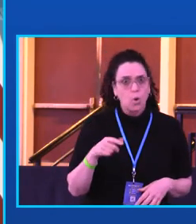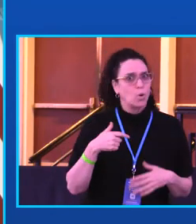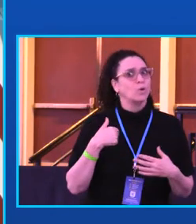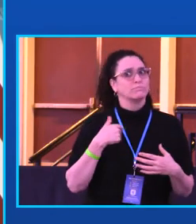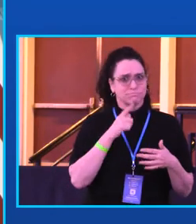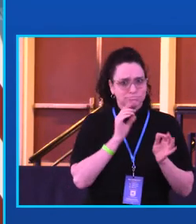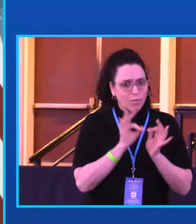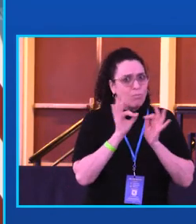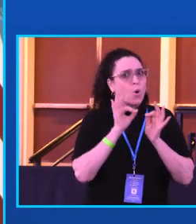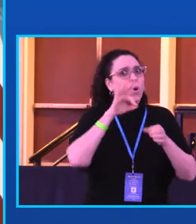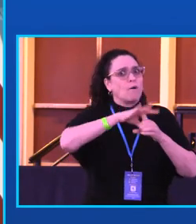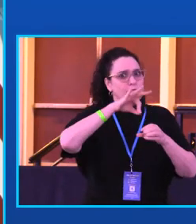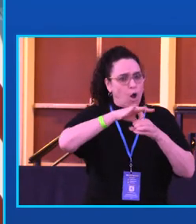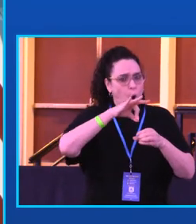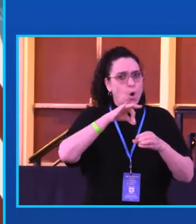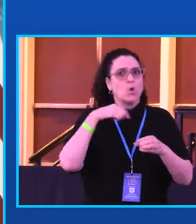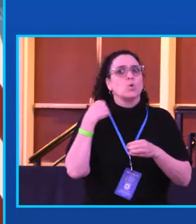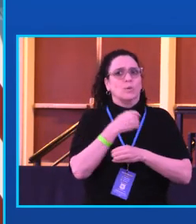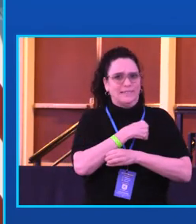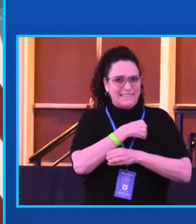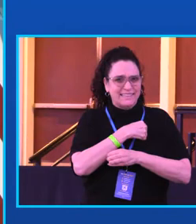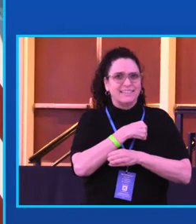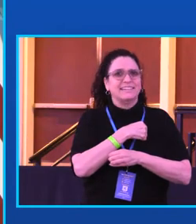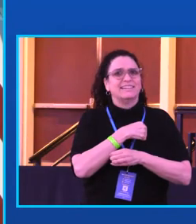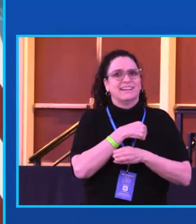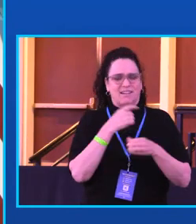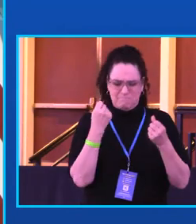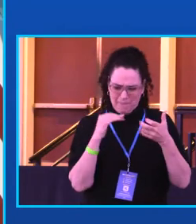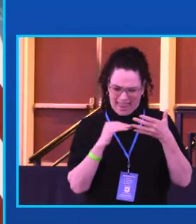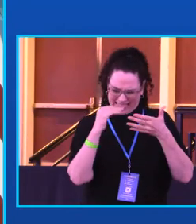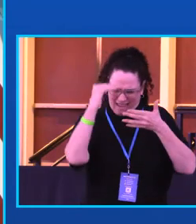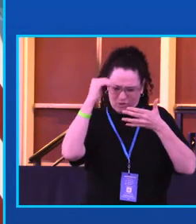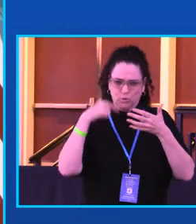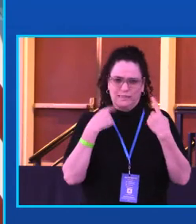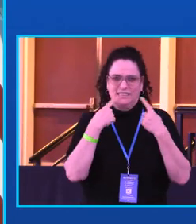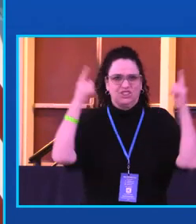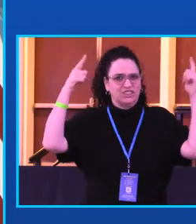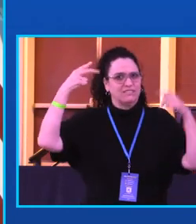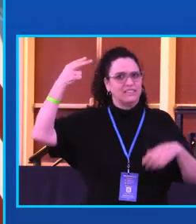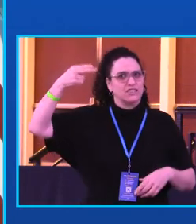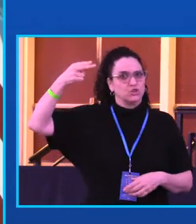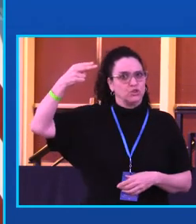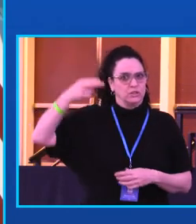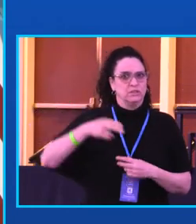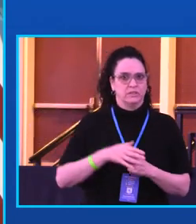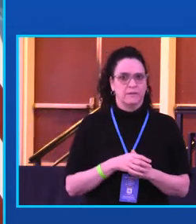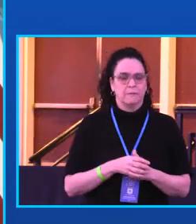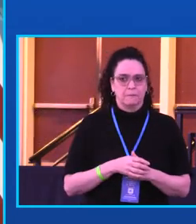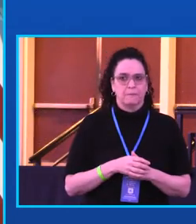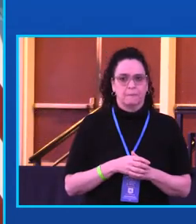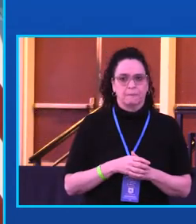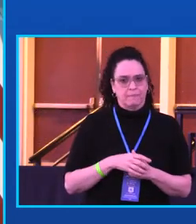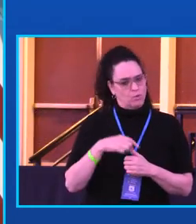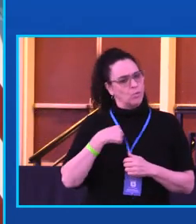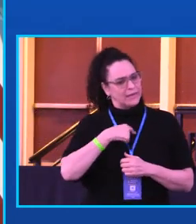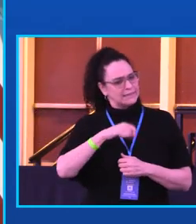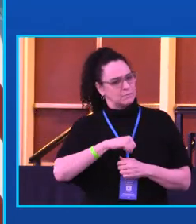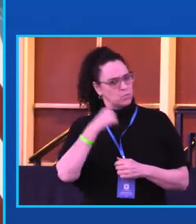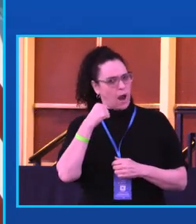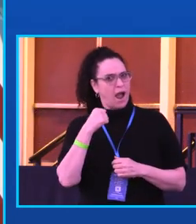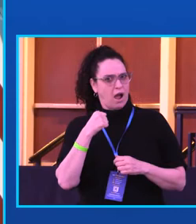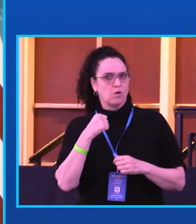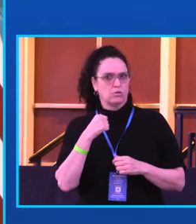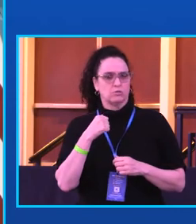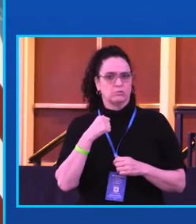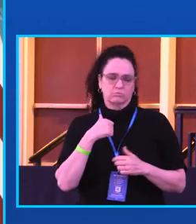collectively, on many levels, achieved historic feats. And let's be proud of that, knowing, of